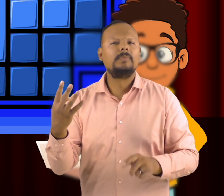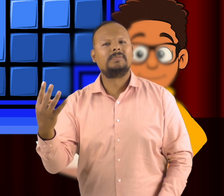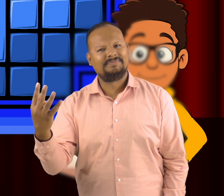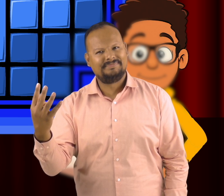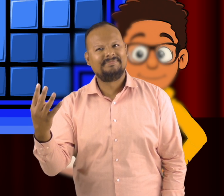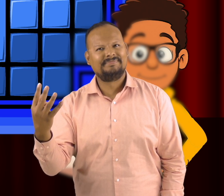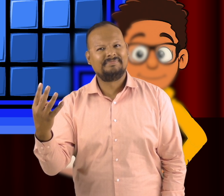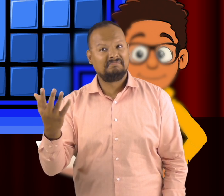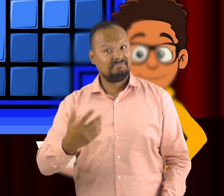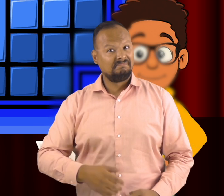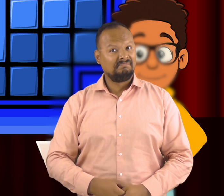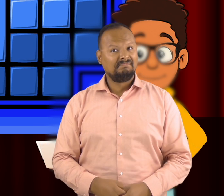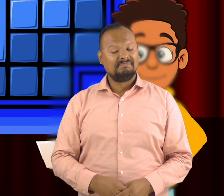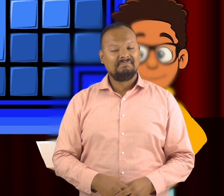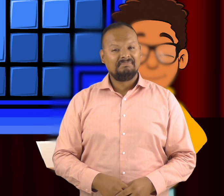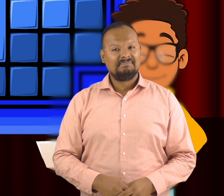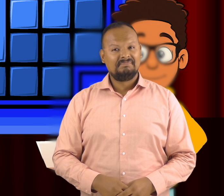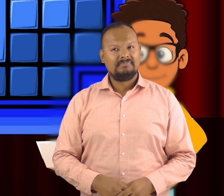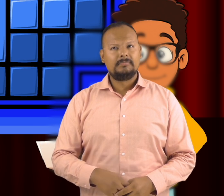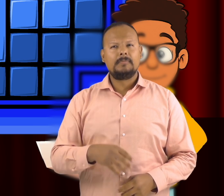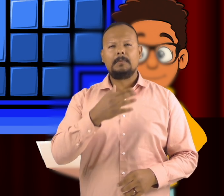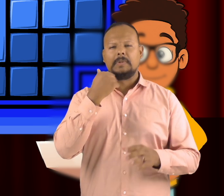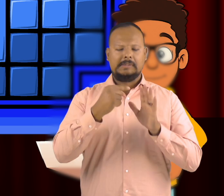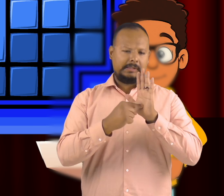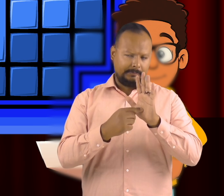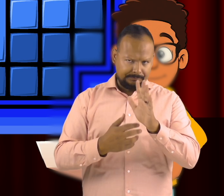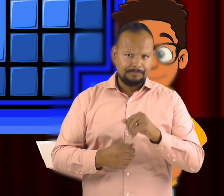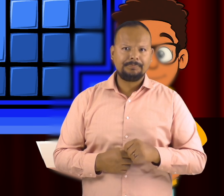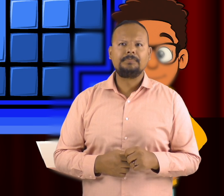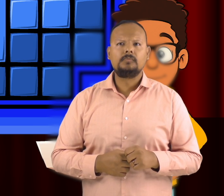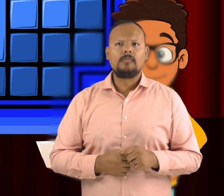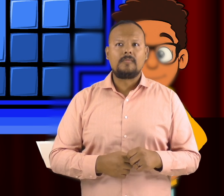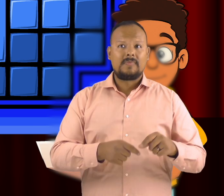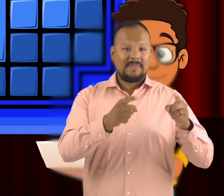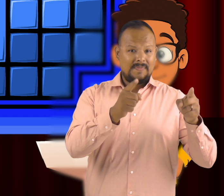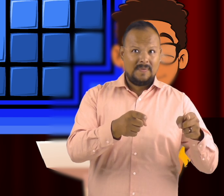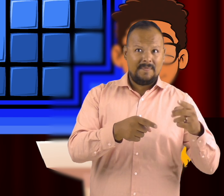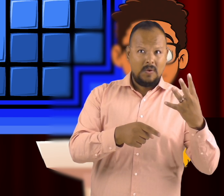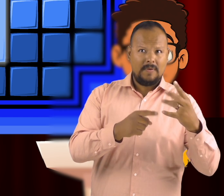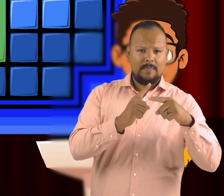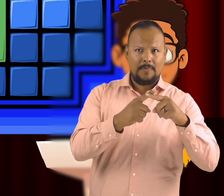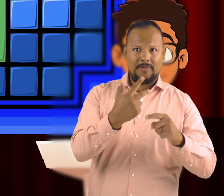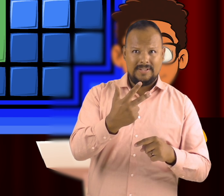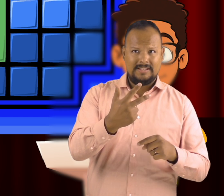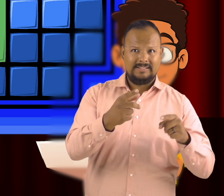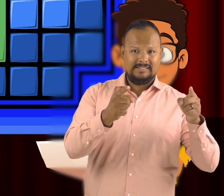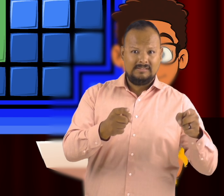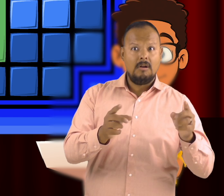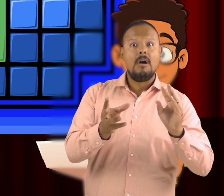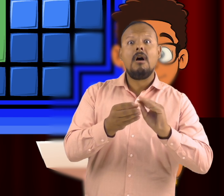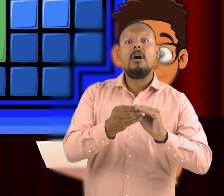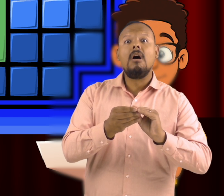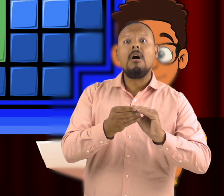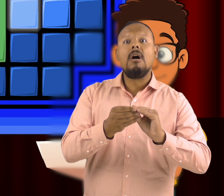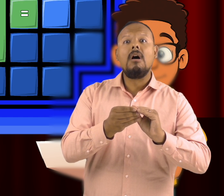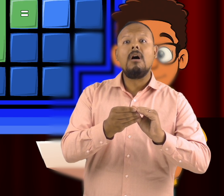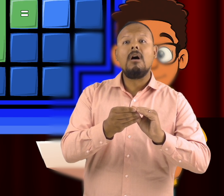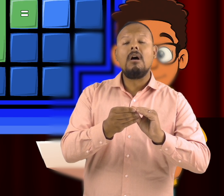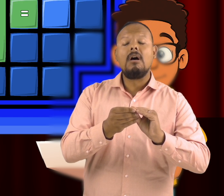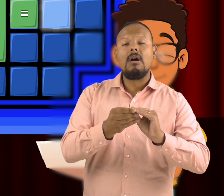The absolute value of 4 plus 3 equals the absolute value of 7